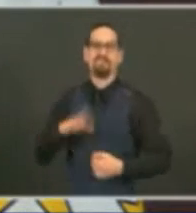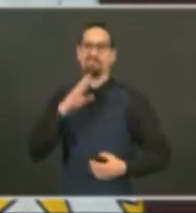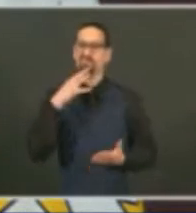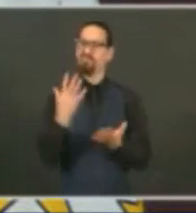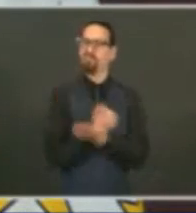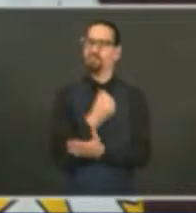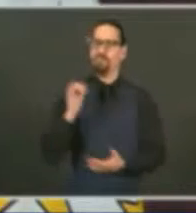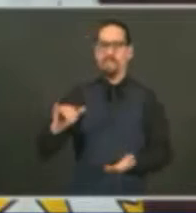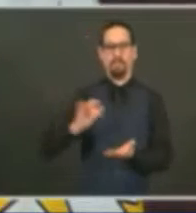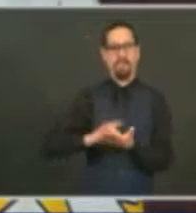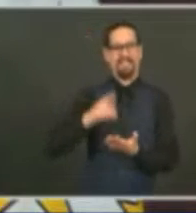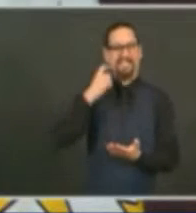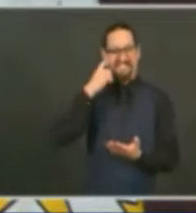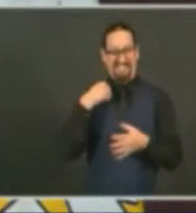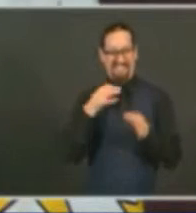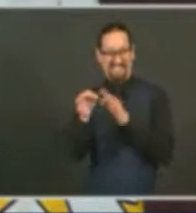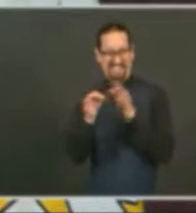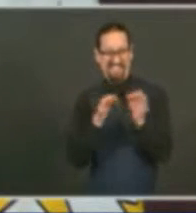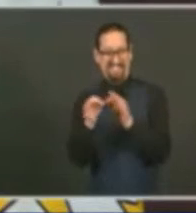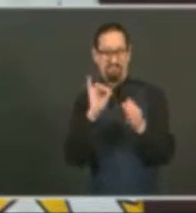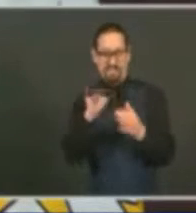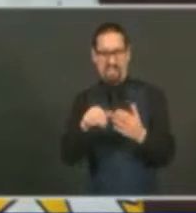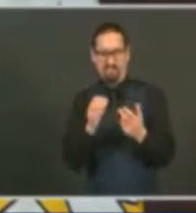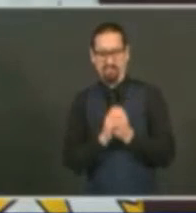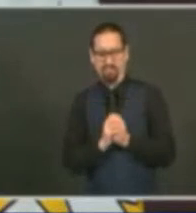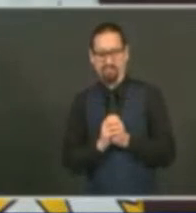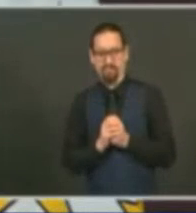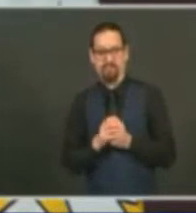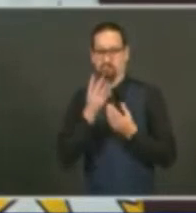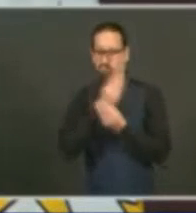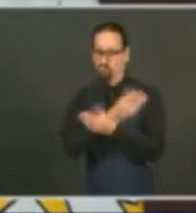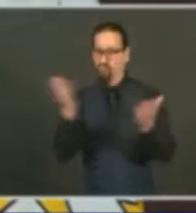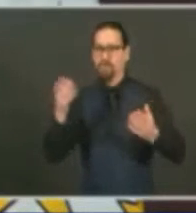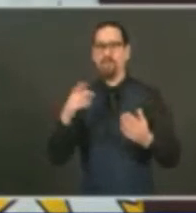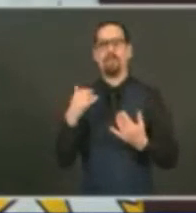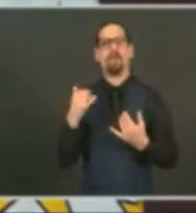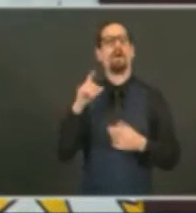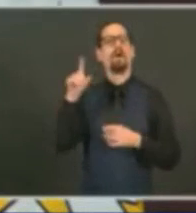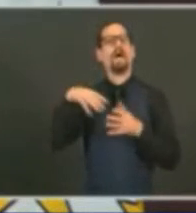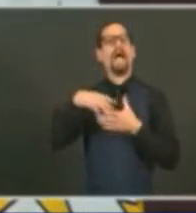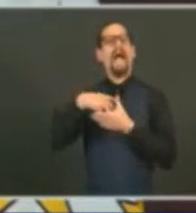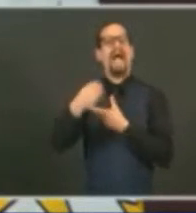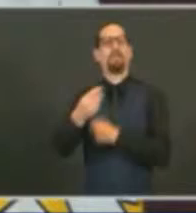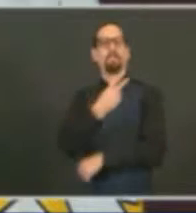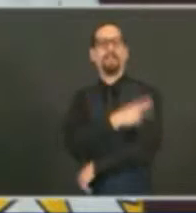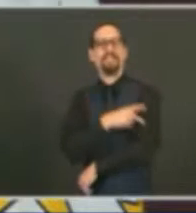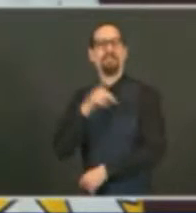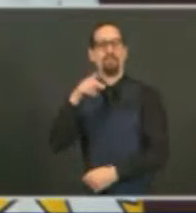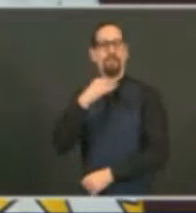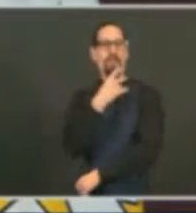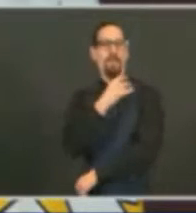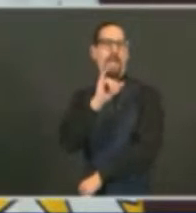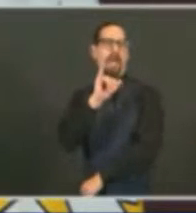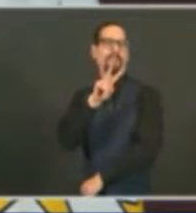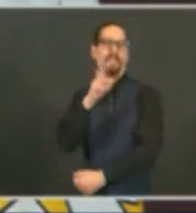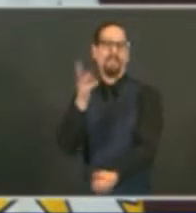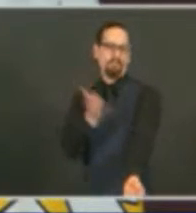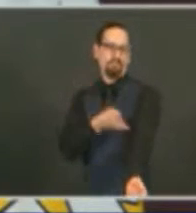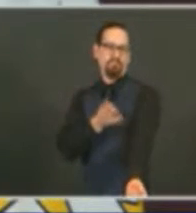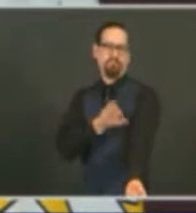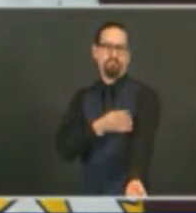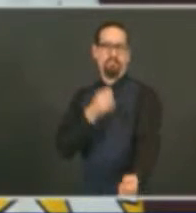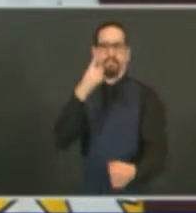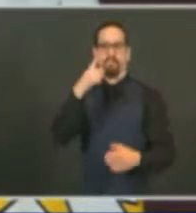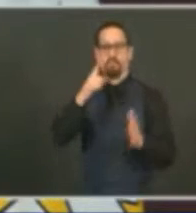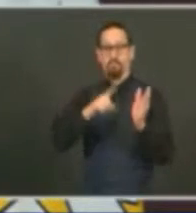referring to is administered in an outpatient setting as an IV intravenous infusion, and you can get it once, and